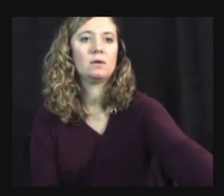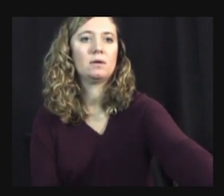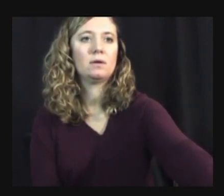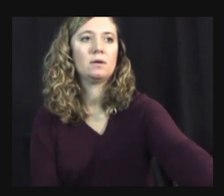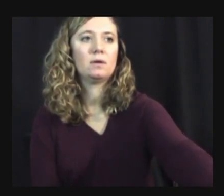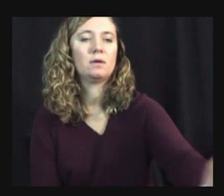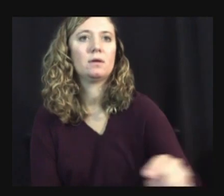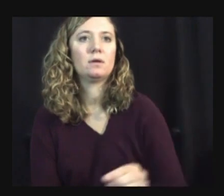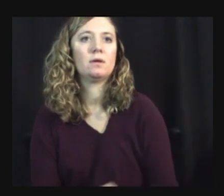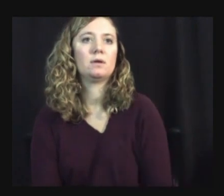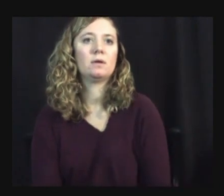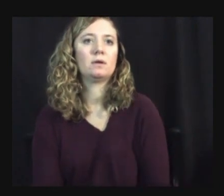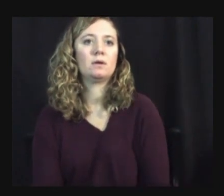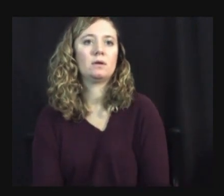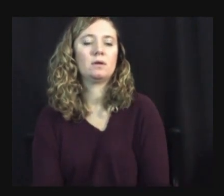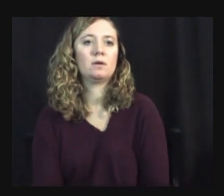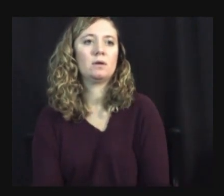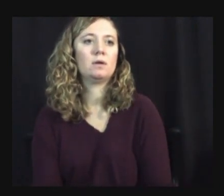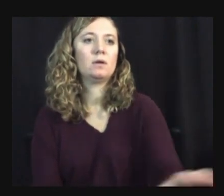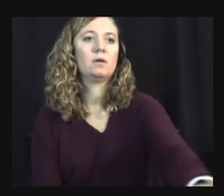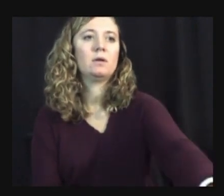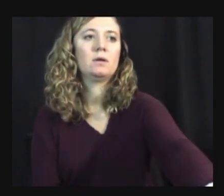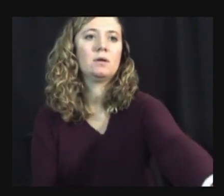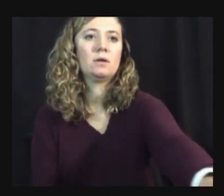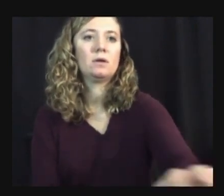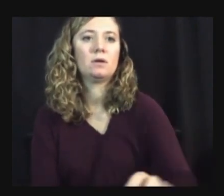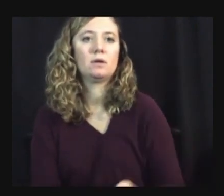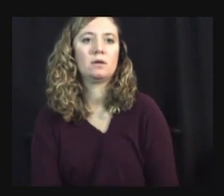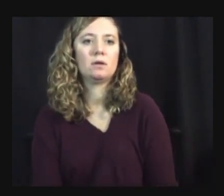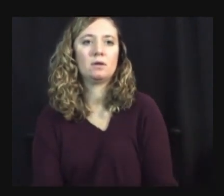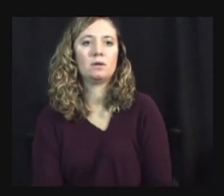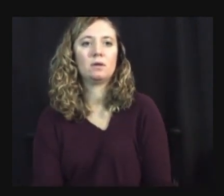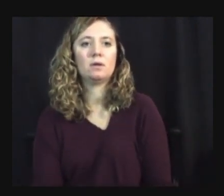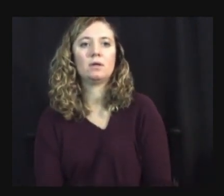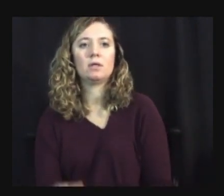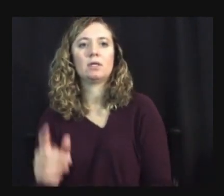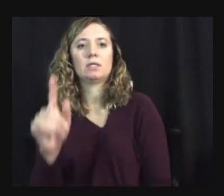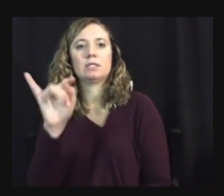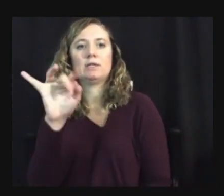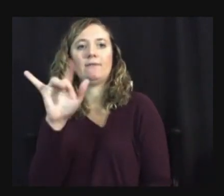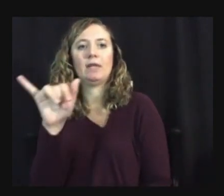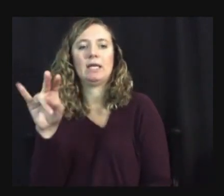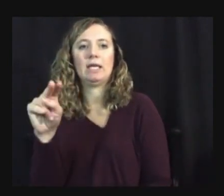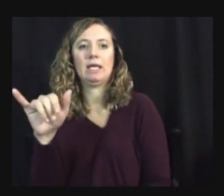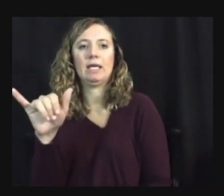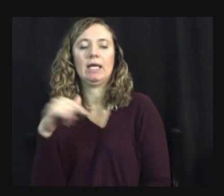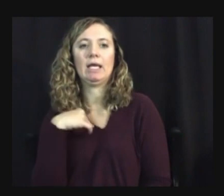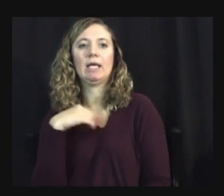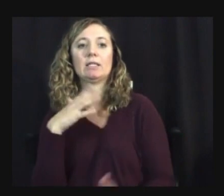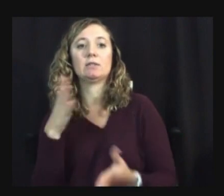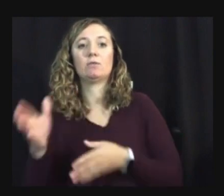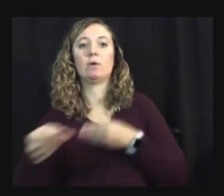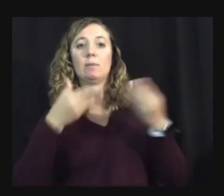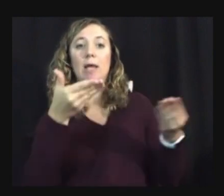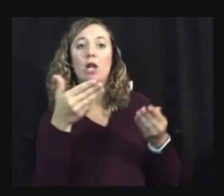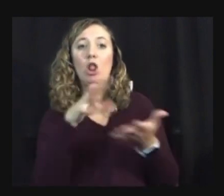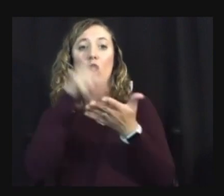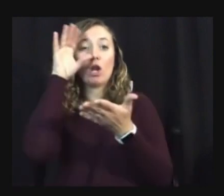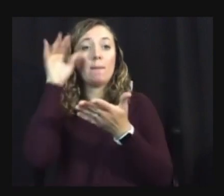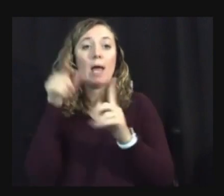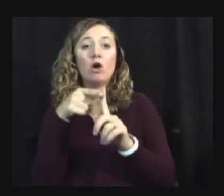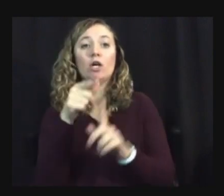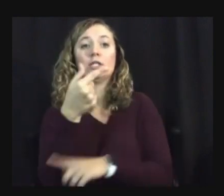So Tiffany is recommending learning about Gestalt processing and analytical processing. There is a